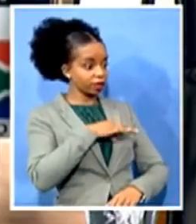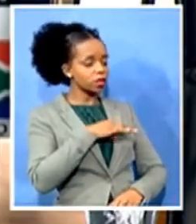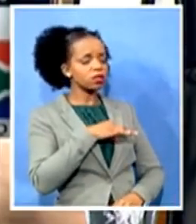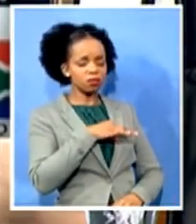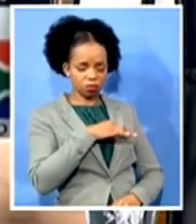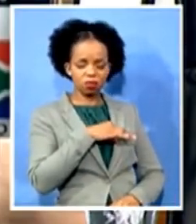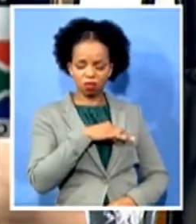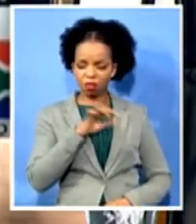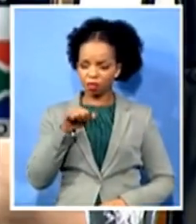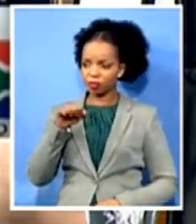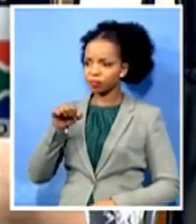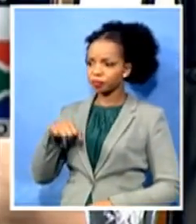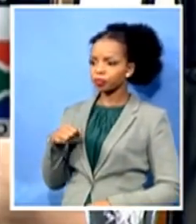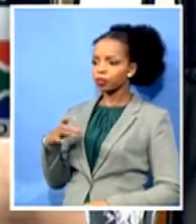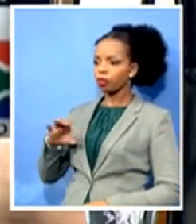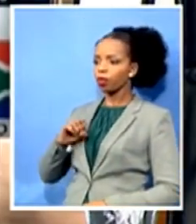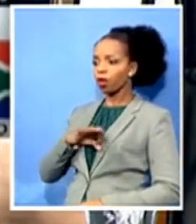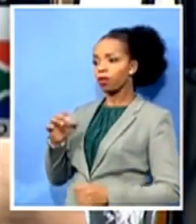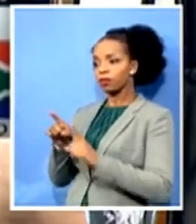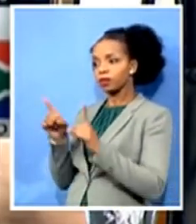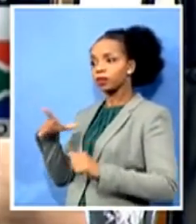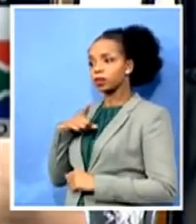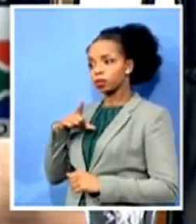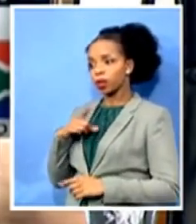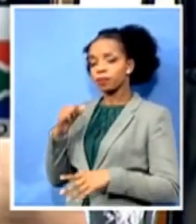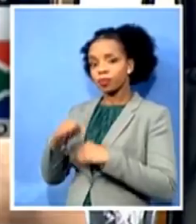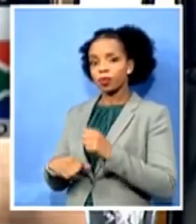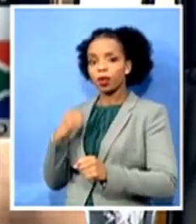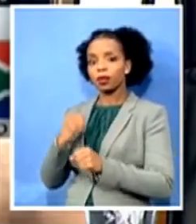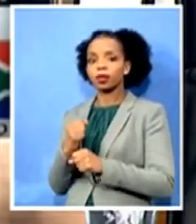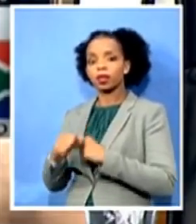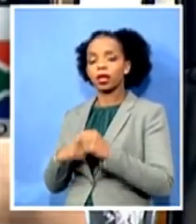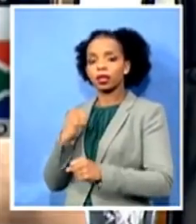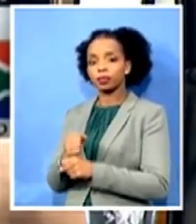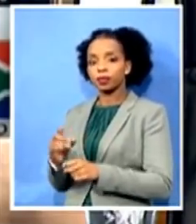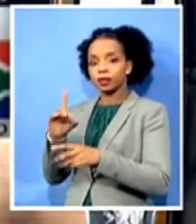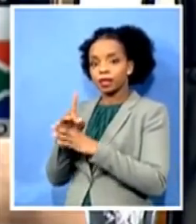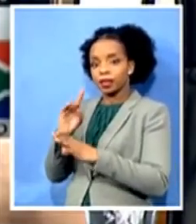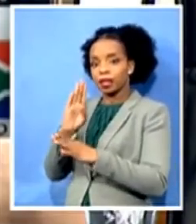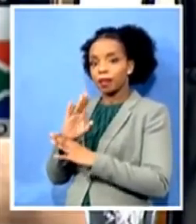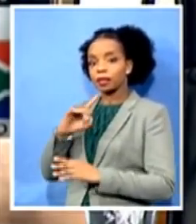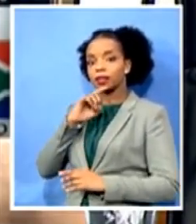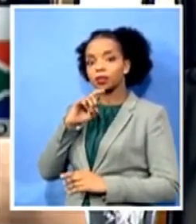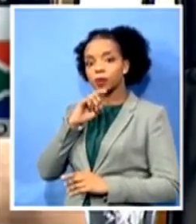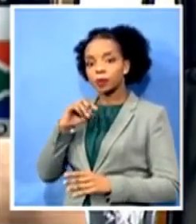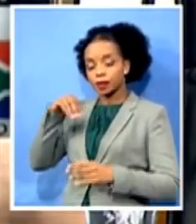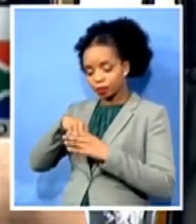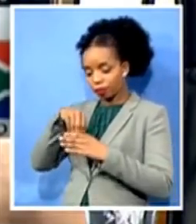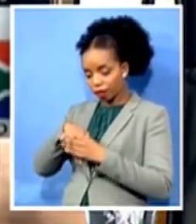has been used in the department by my predecessors,